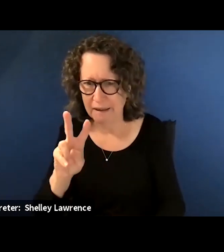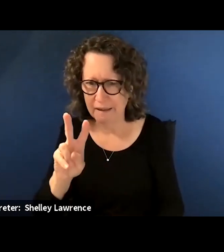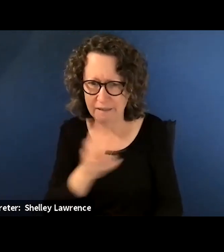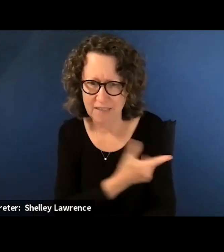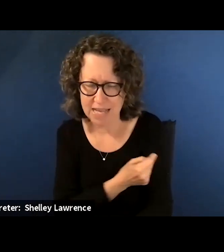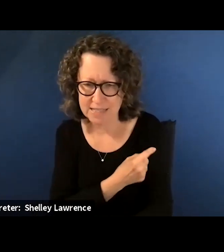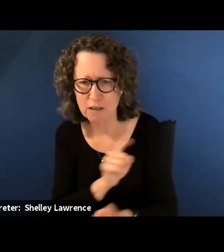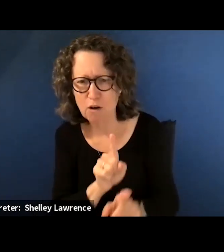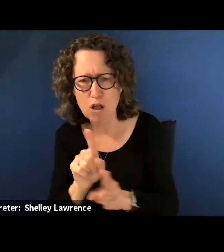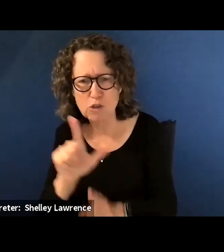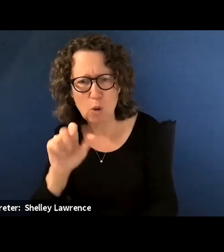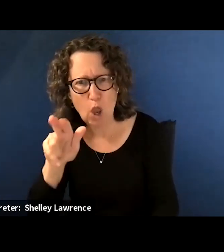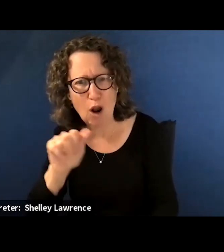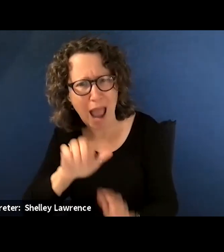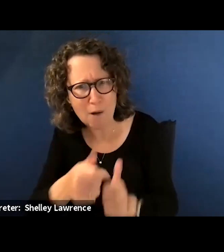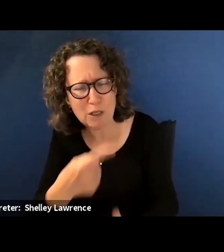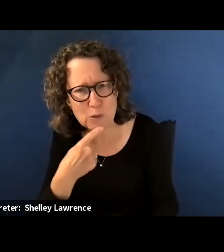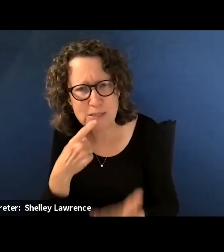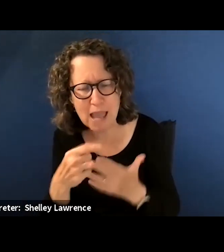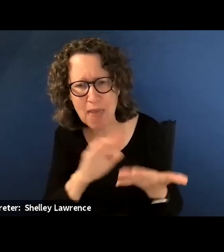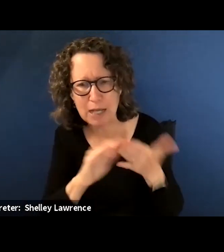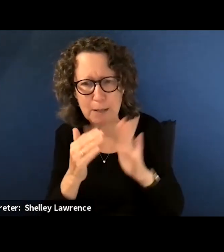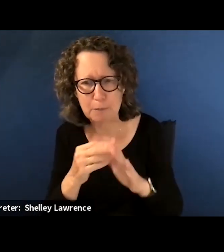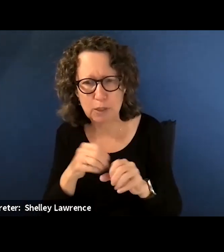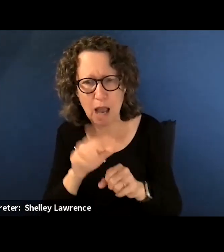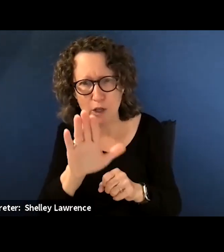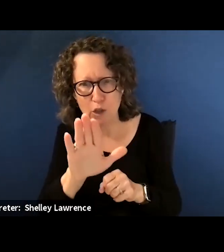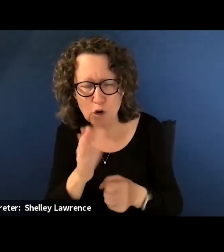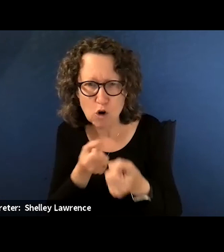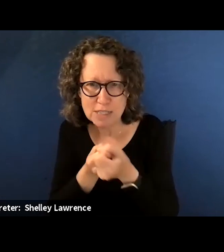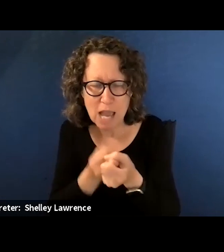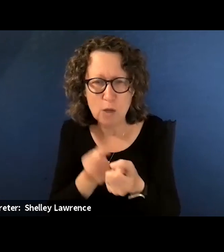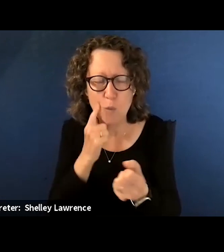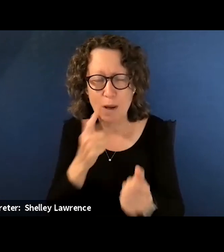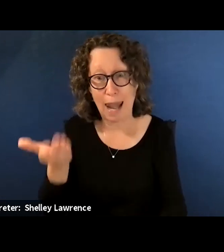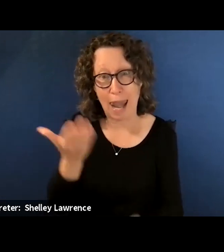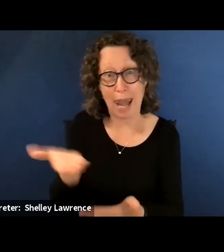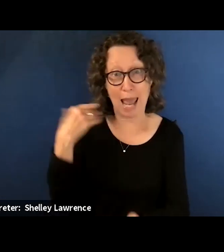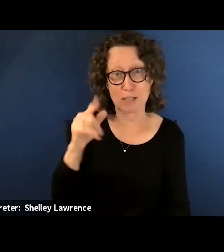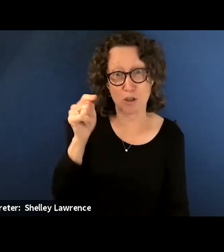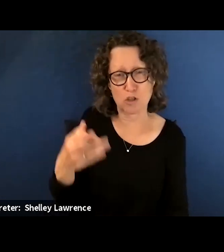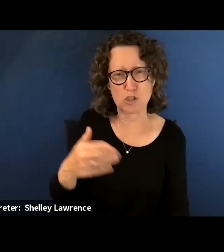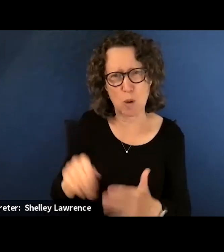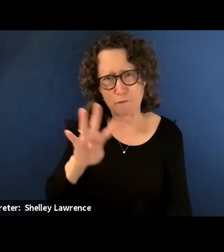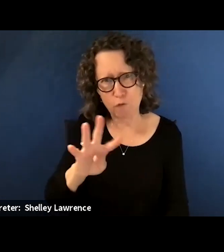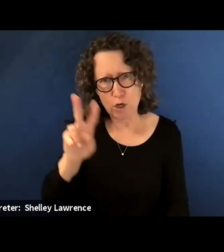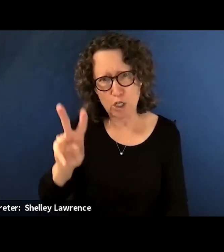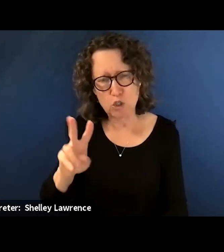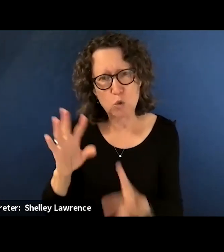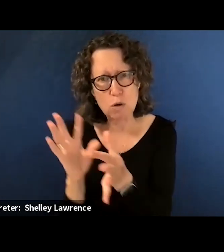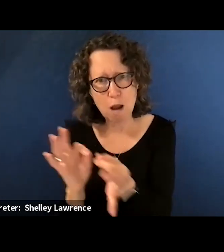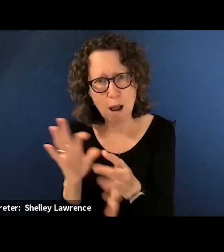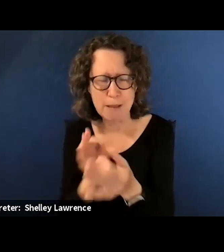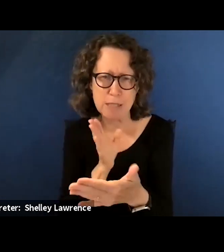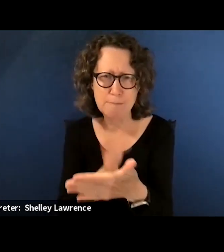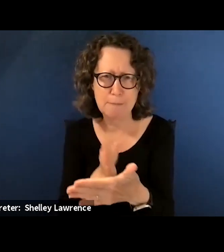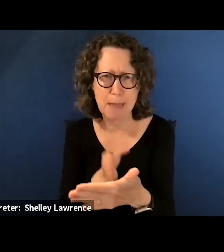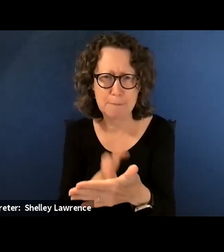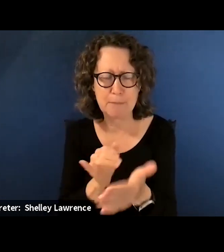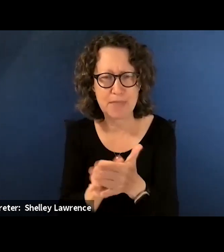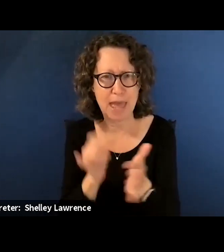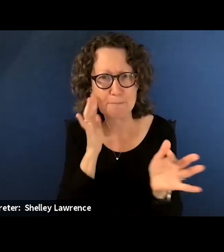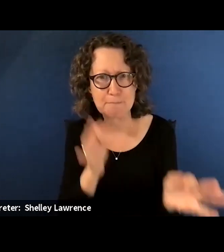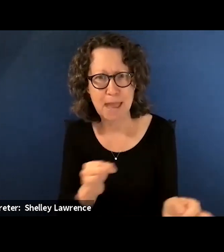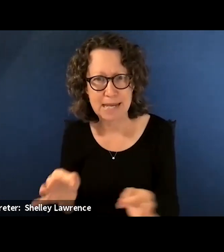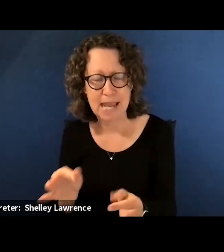Laura, how can you say that the community is in your side when past Thursday you had 42 comments against the mandate